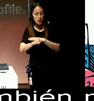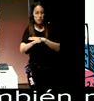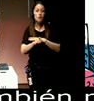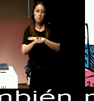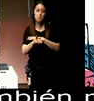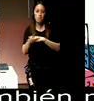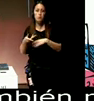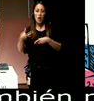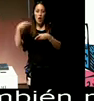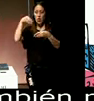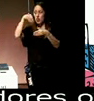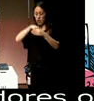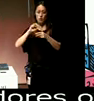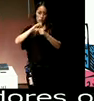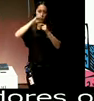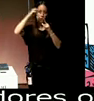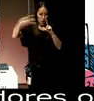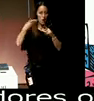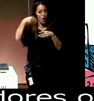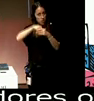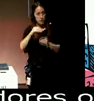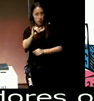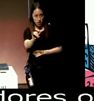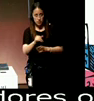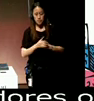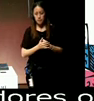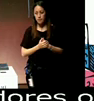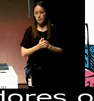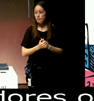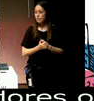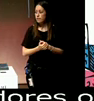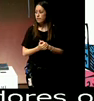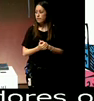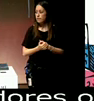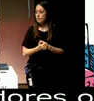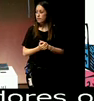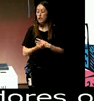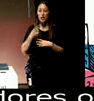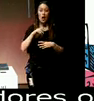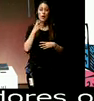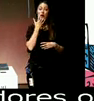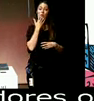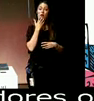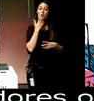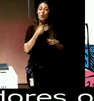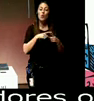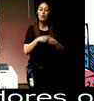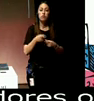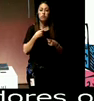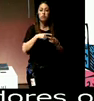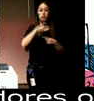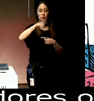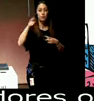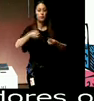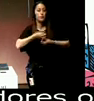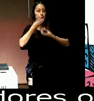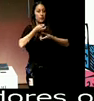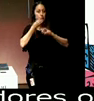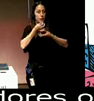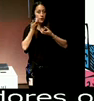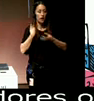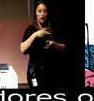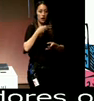on the information. And we provide also an open data web